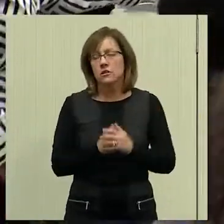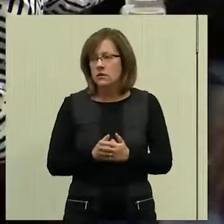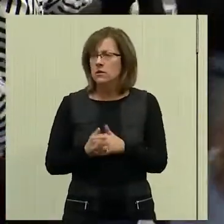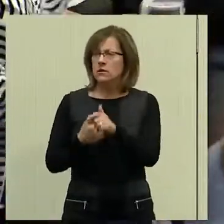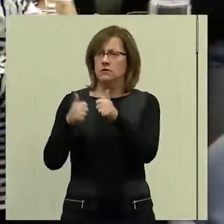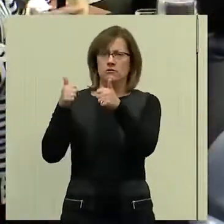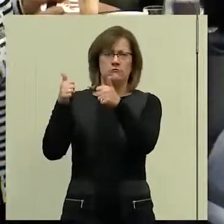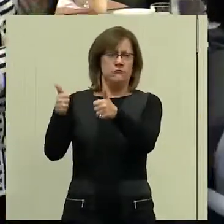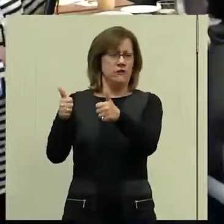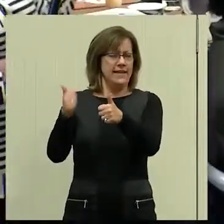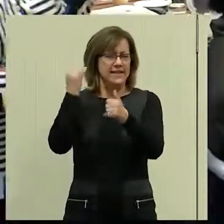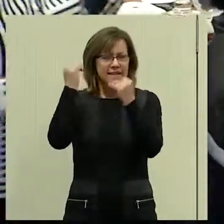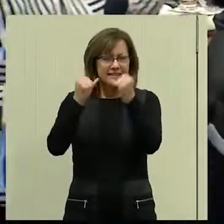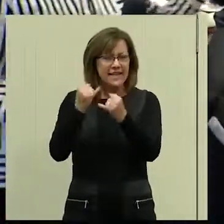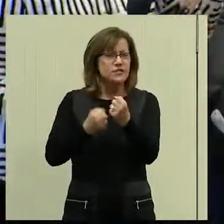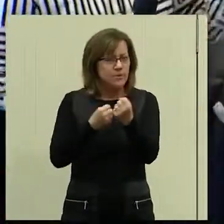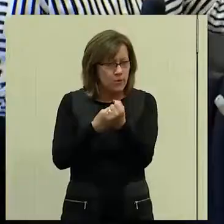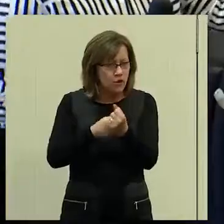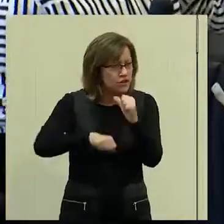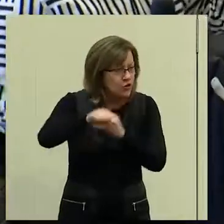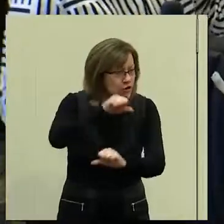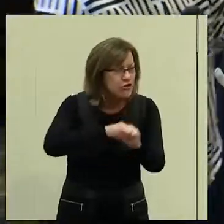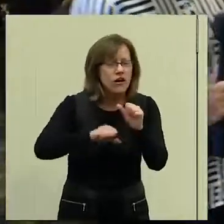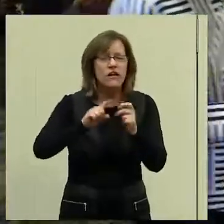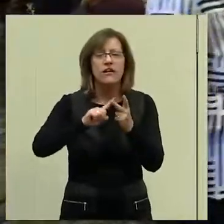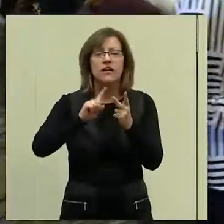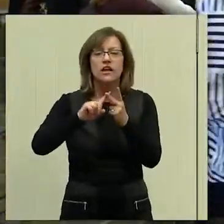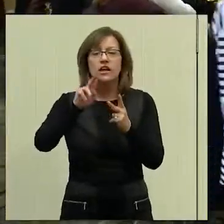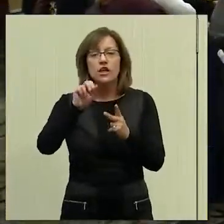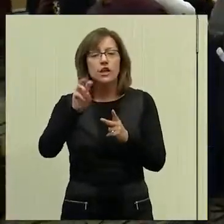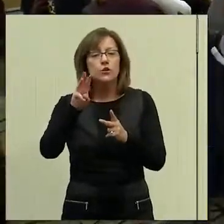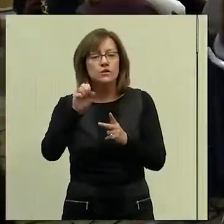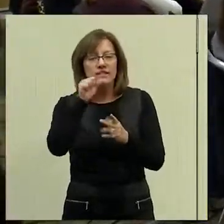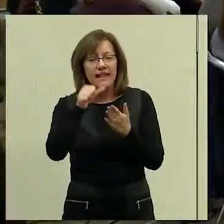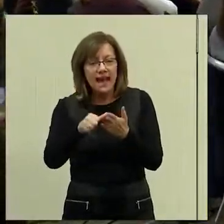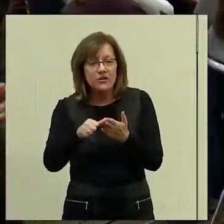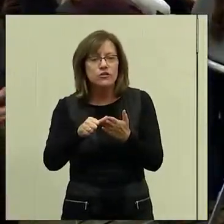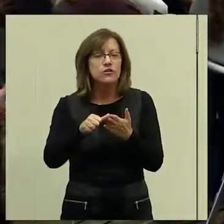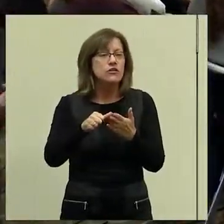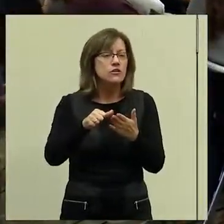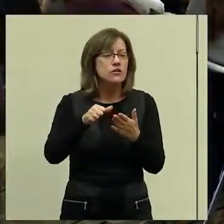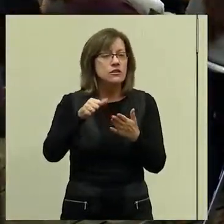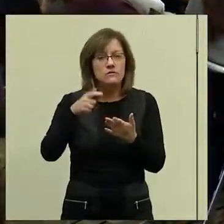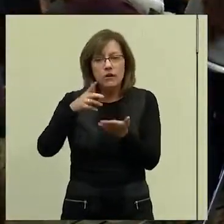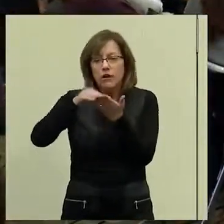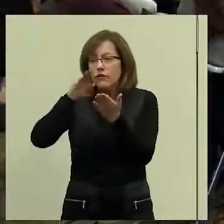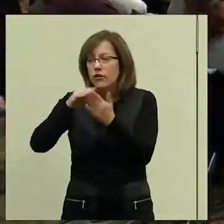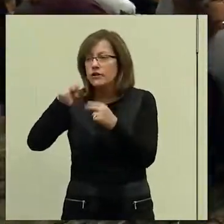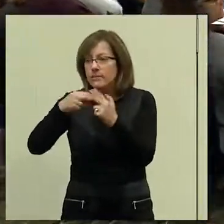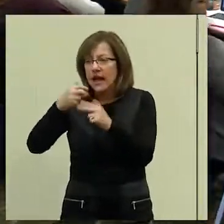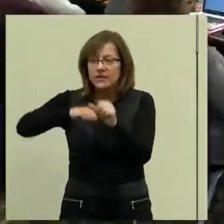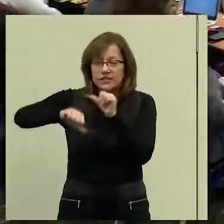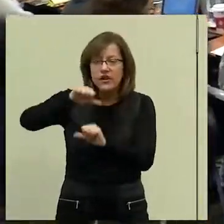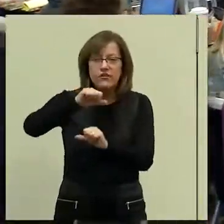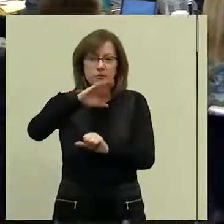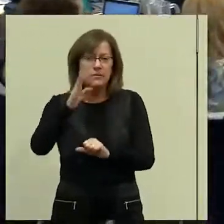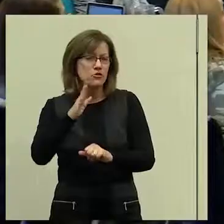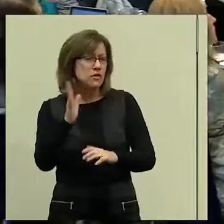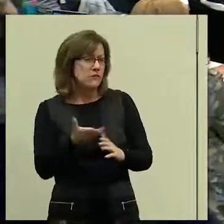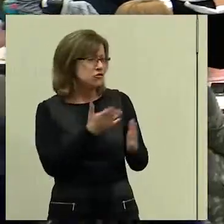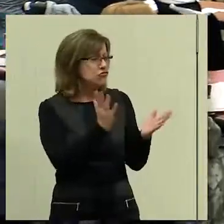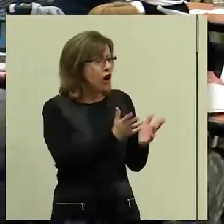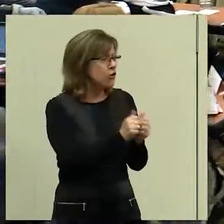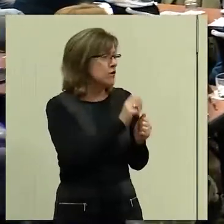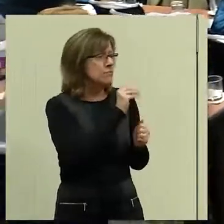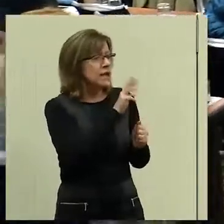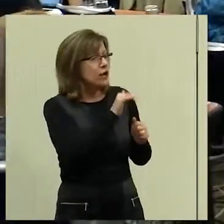social. The newsletter, great idea, so that people can learn about each other. You may not have ever interacted with Mary down the